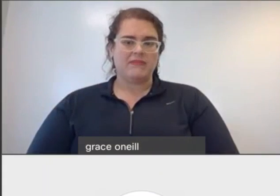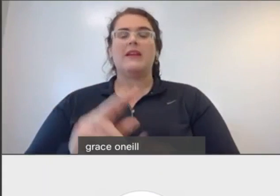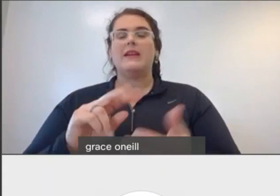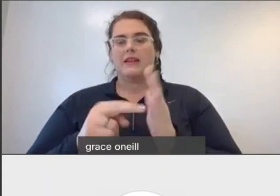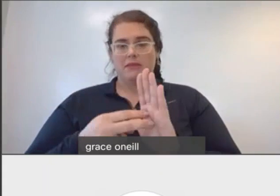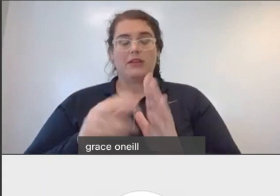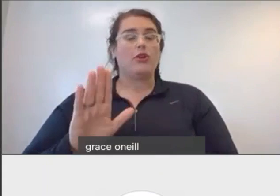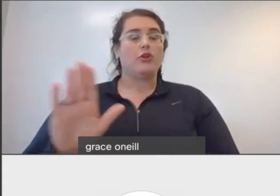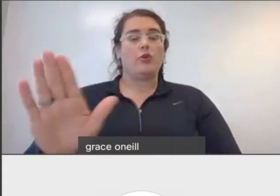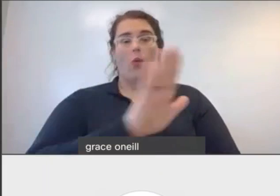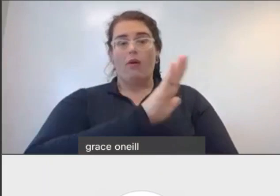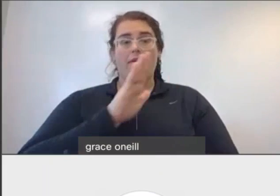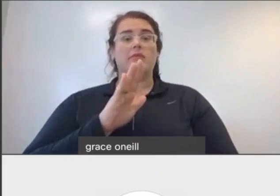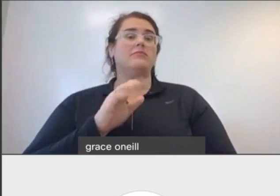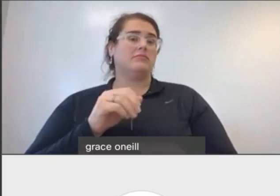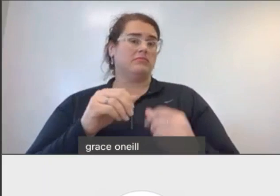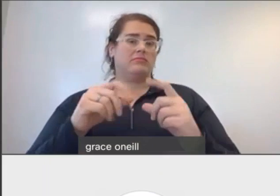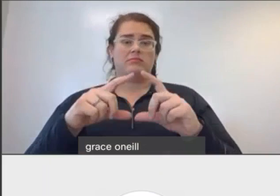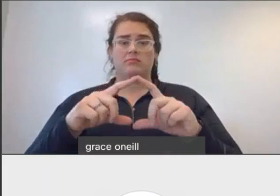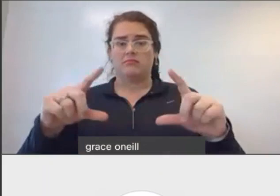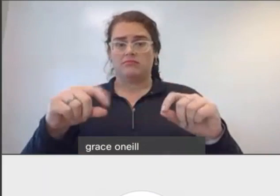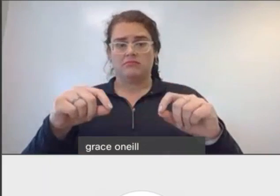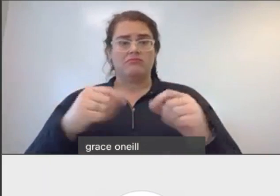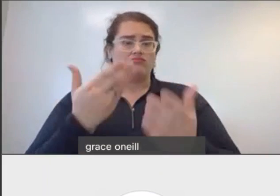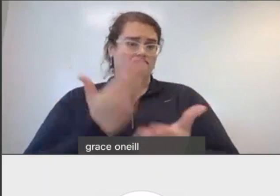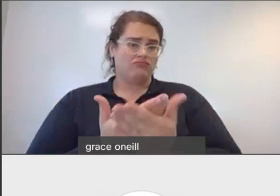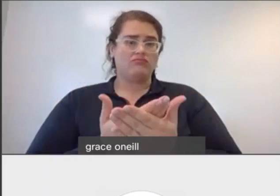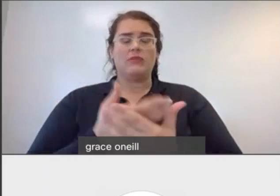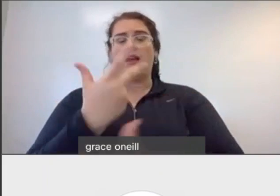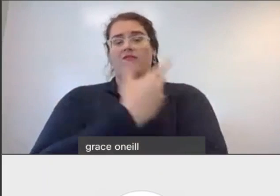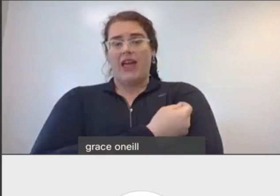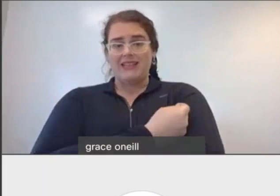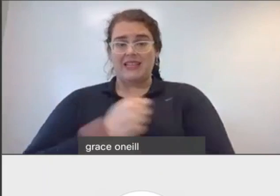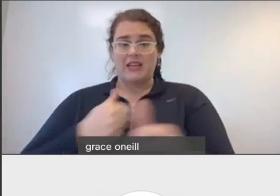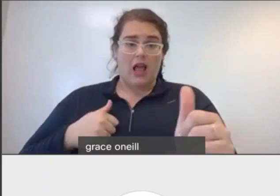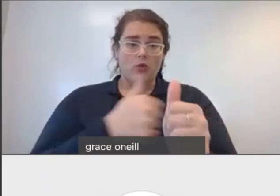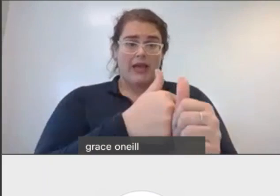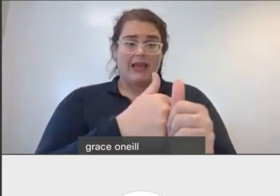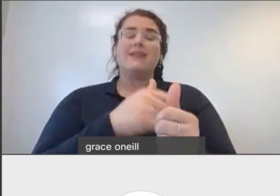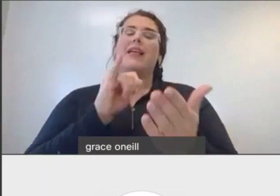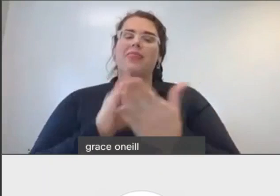vaccination, is a qualification requirement. And these qualifications